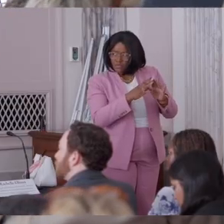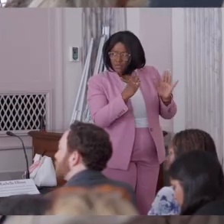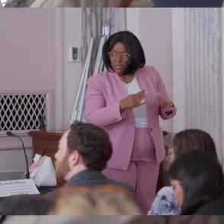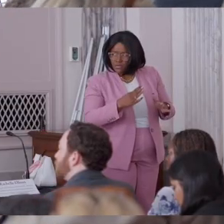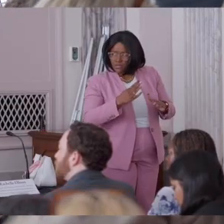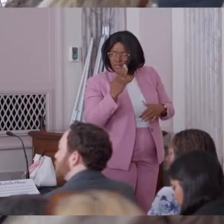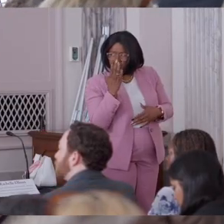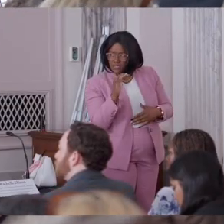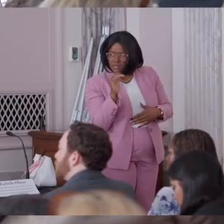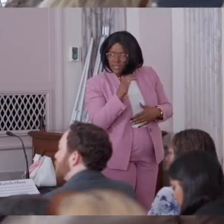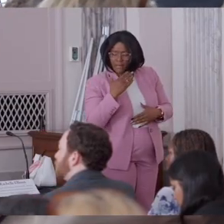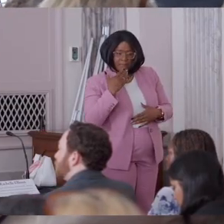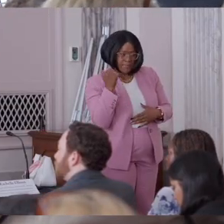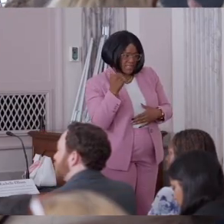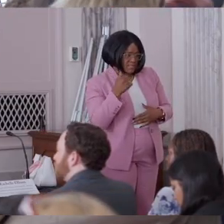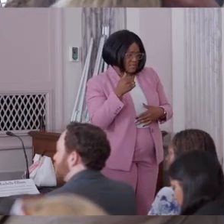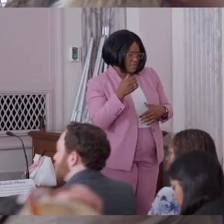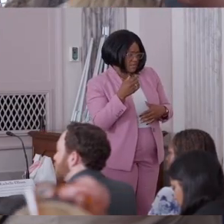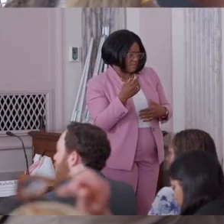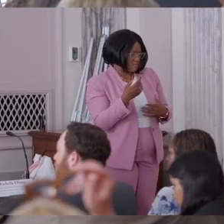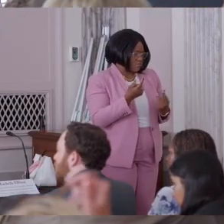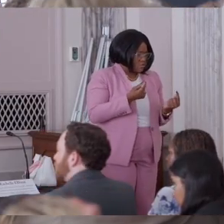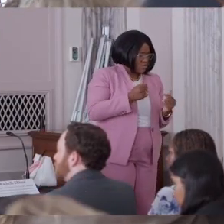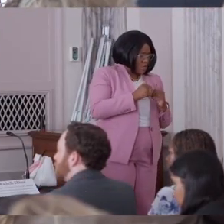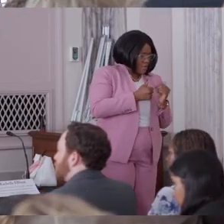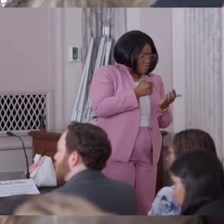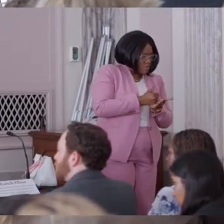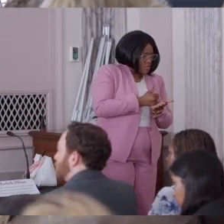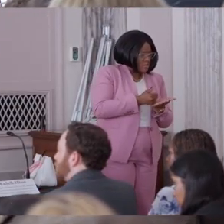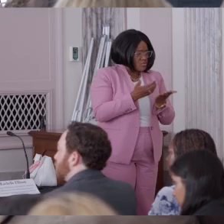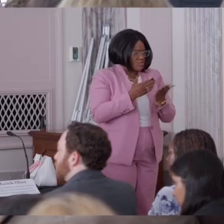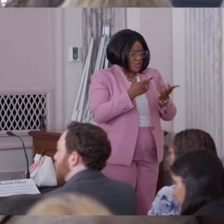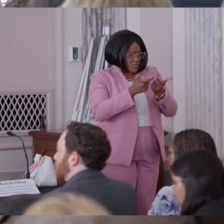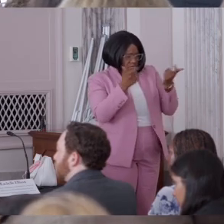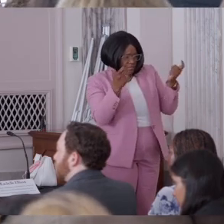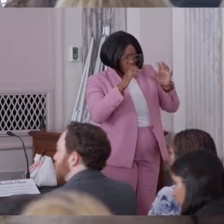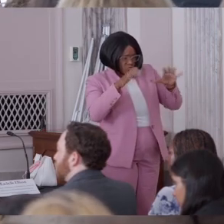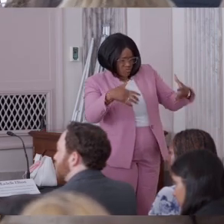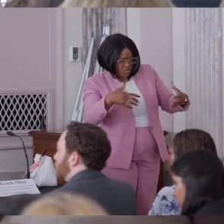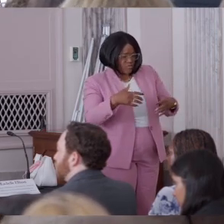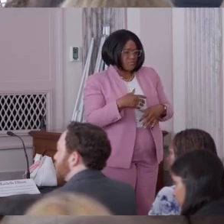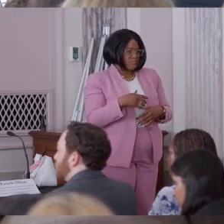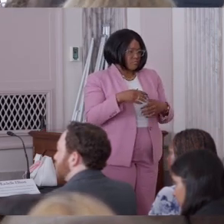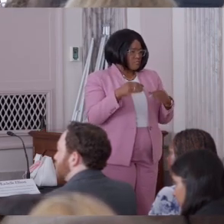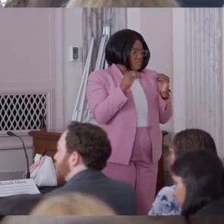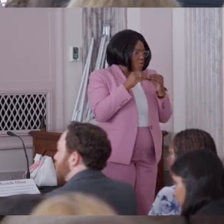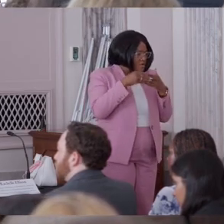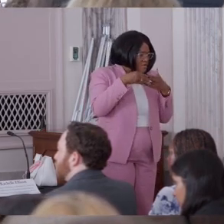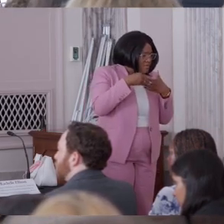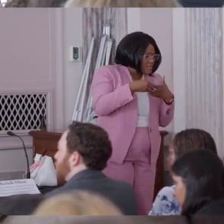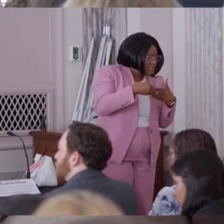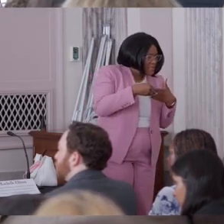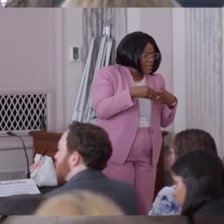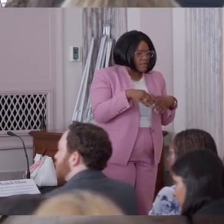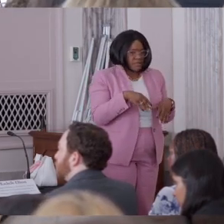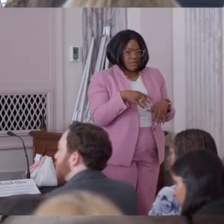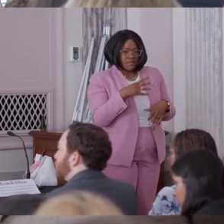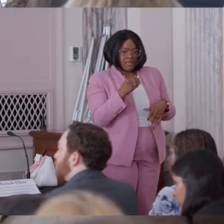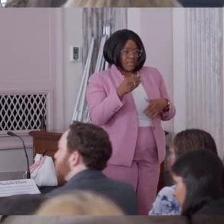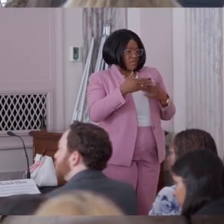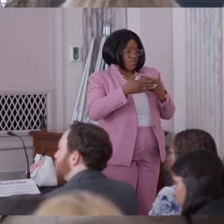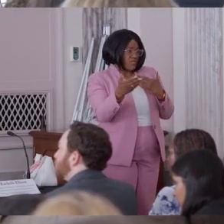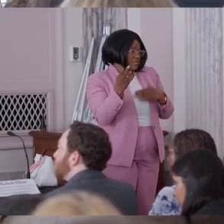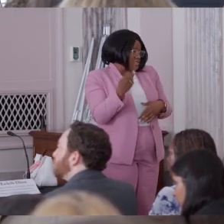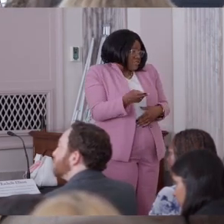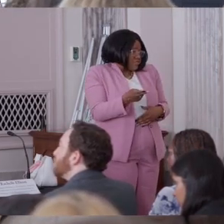the best bet to serve much greater numbers, to serve them more flexibly, and I think the rest is